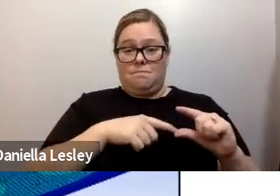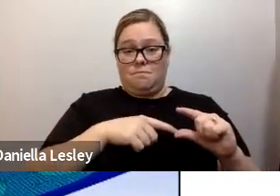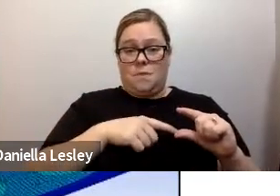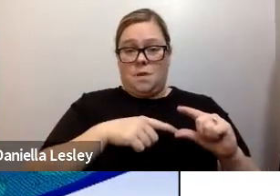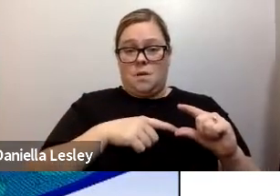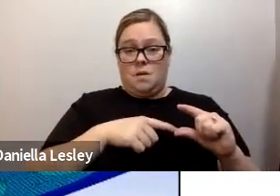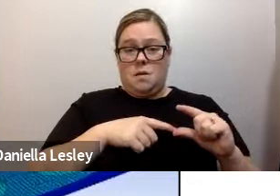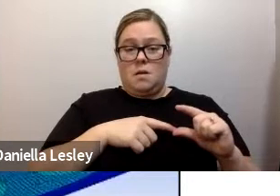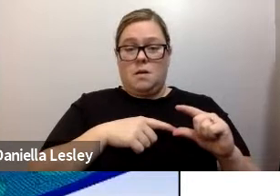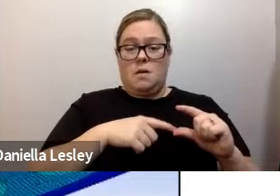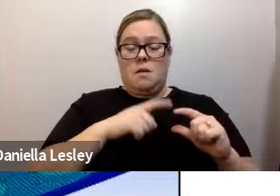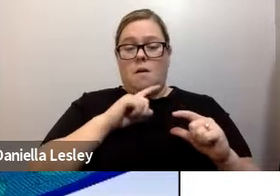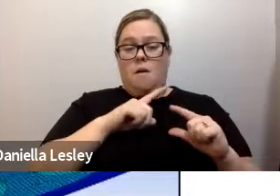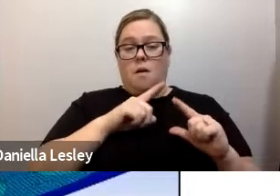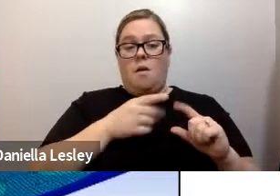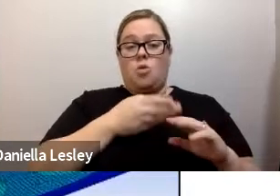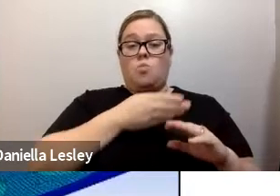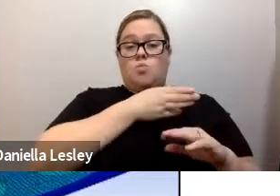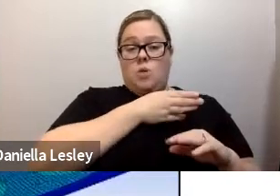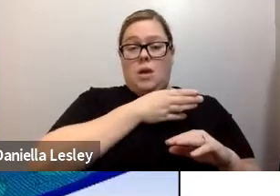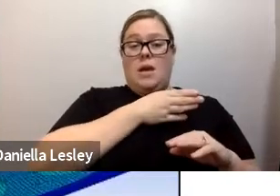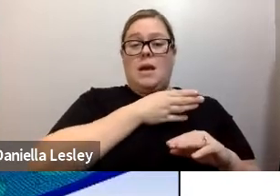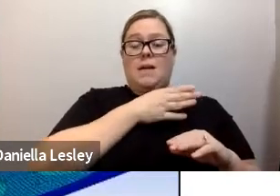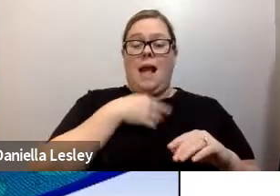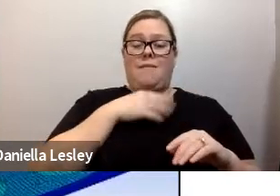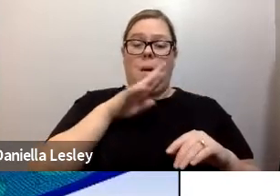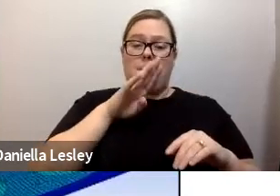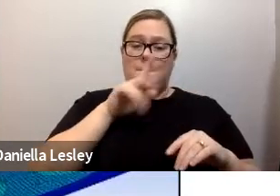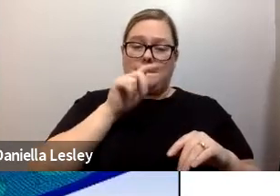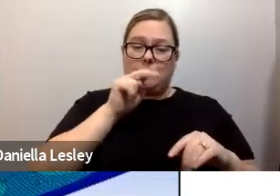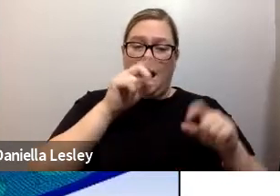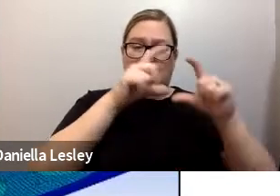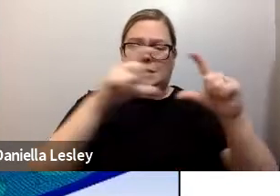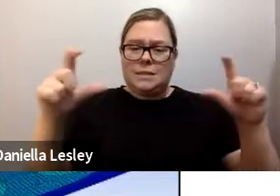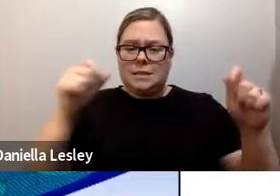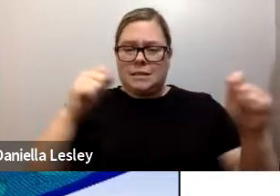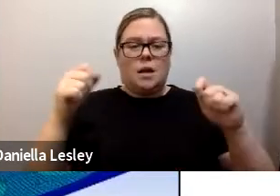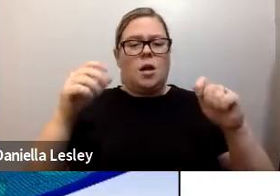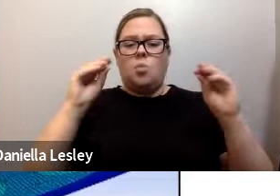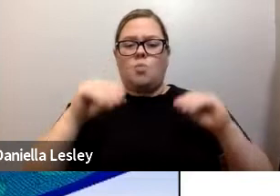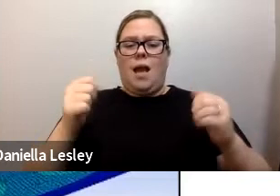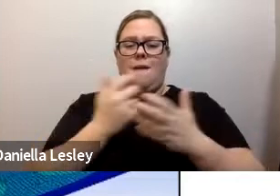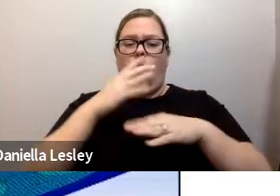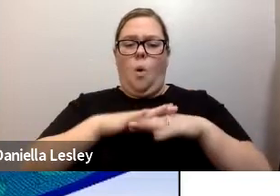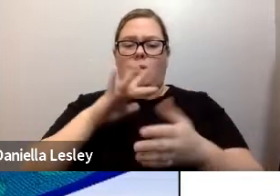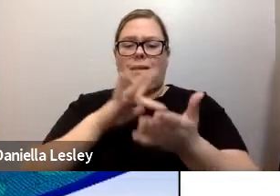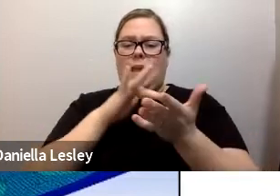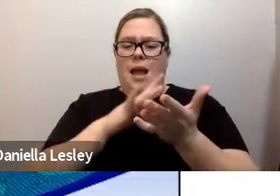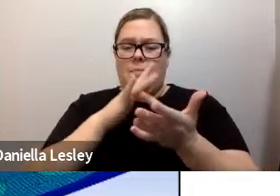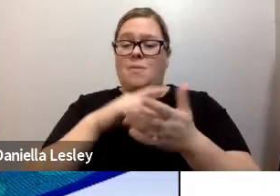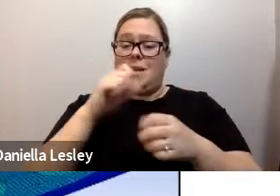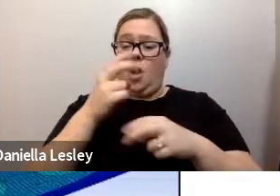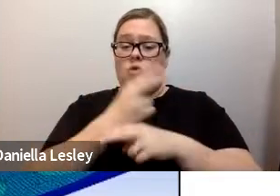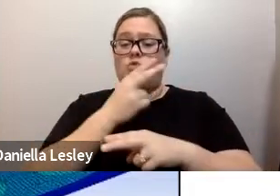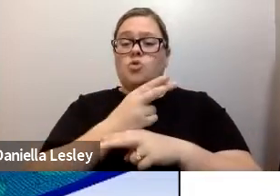user interface in our previous prototype where we had buttons and knobs to putting everything on a tablet so that we could use an